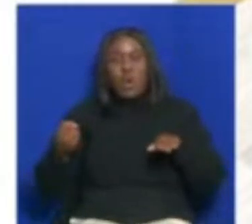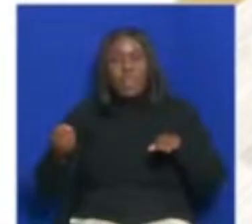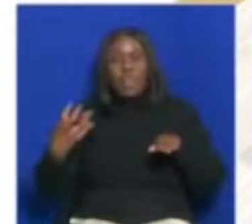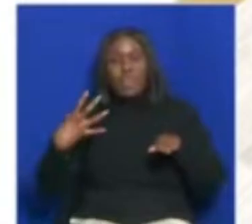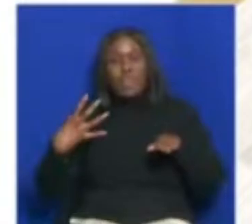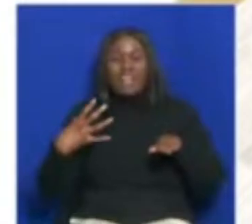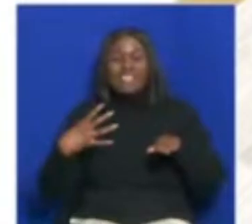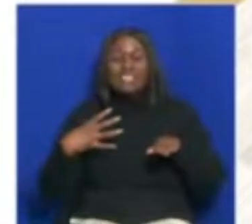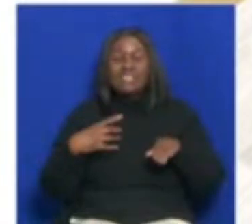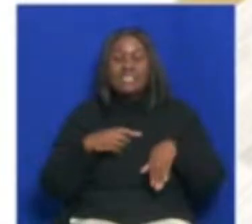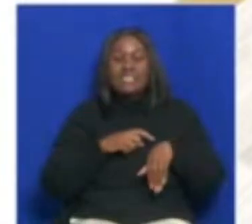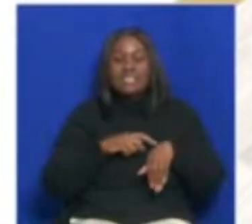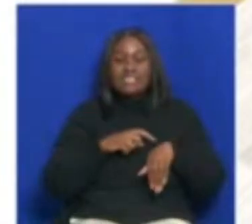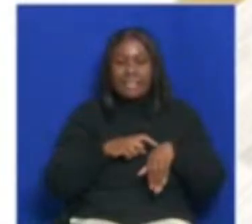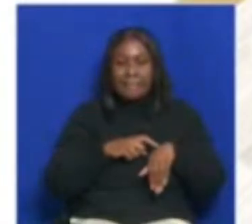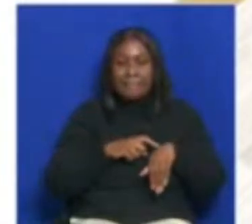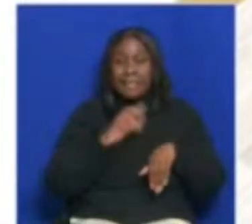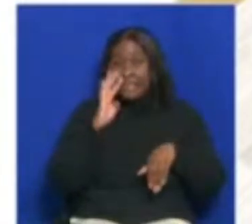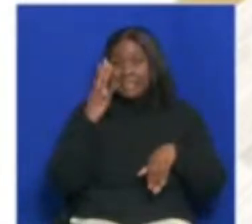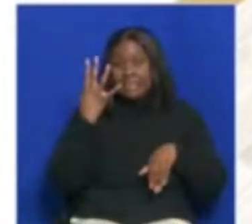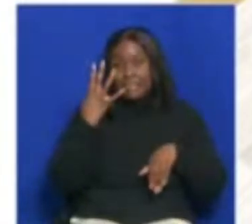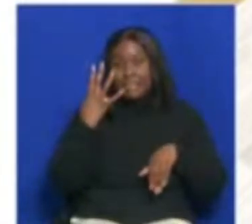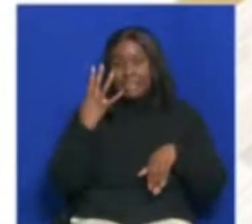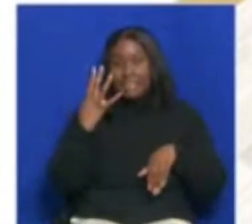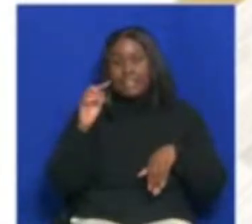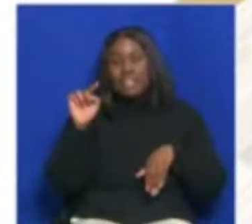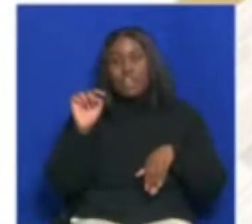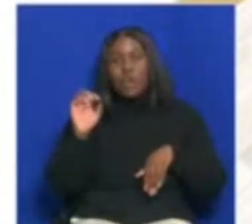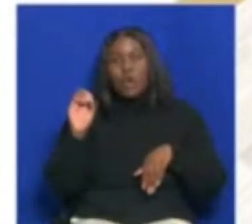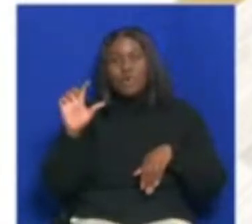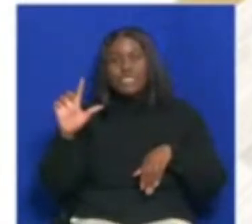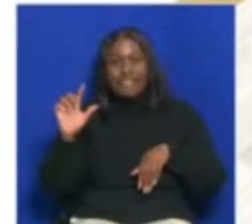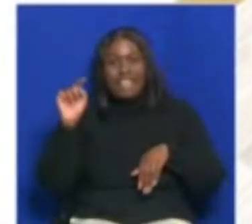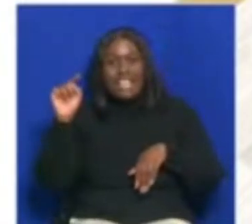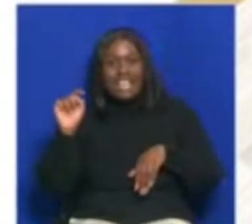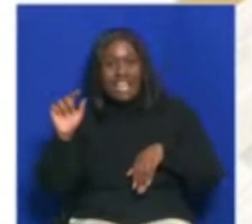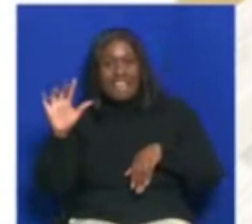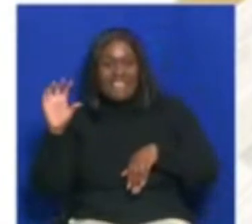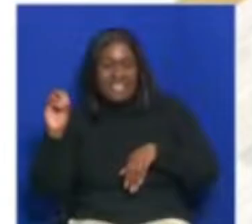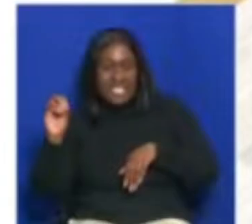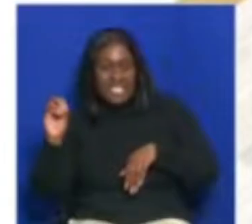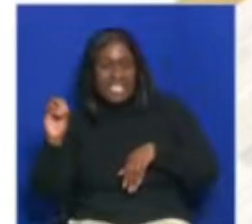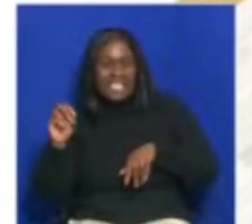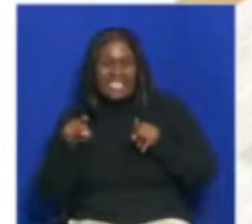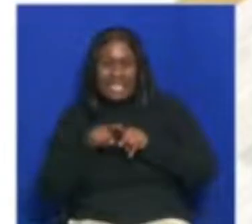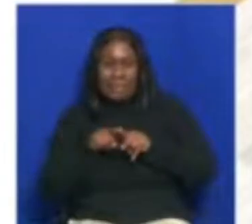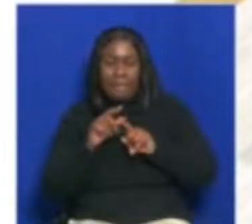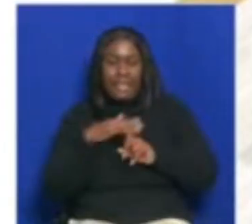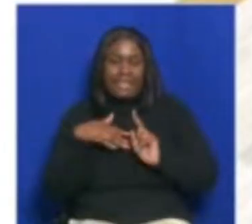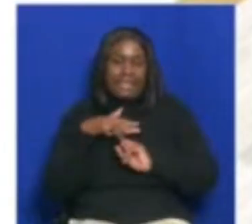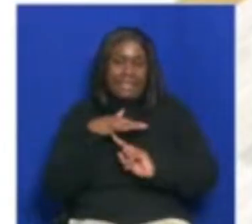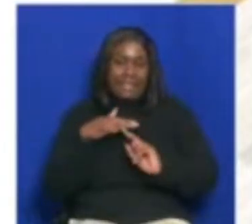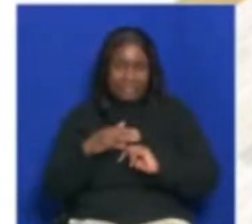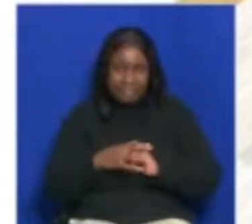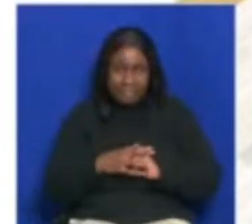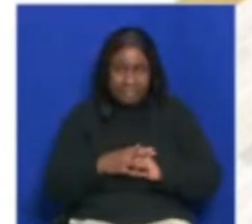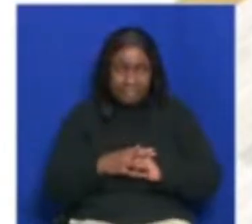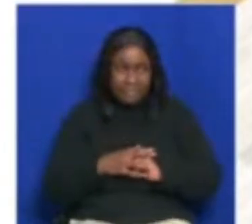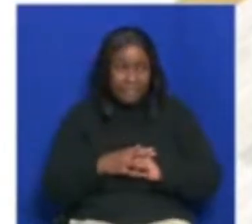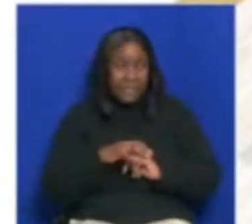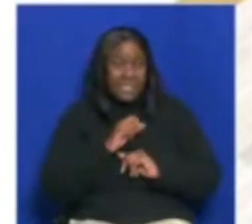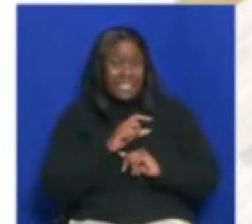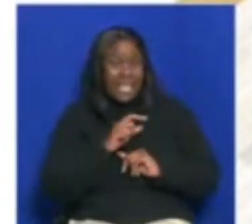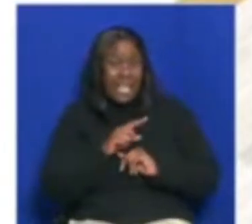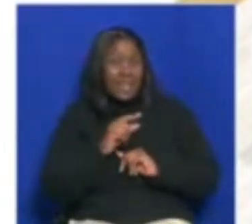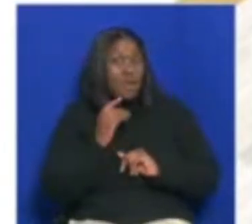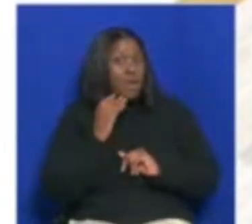hours, 07:50 at the same premises. And that was on 16 August